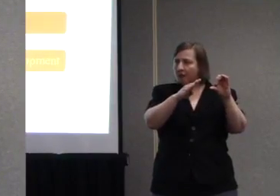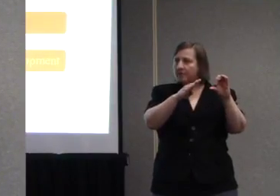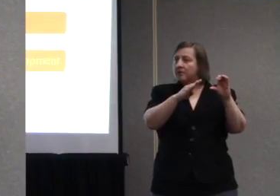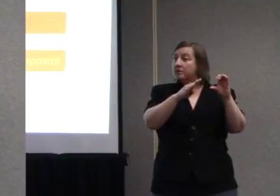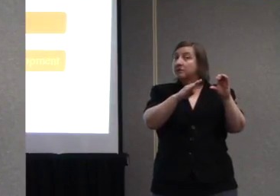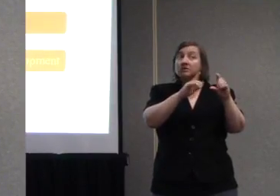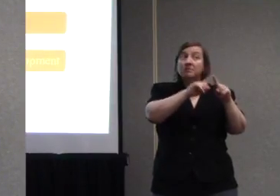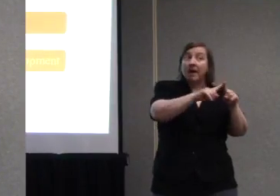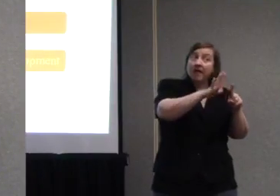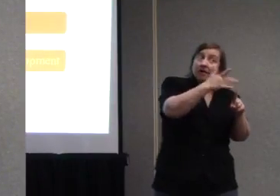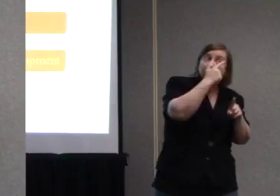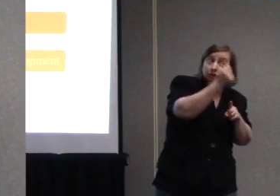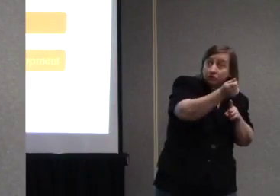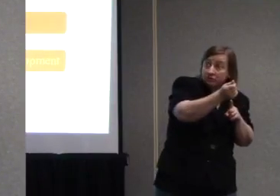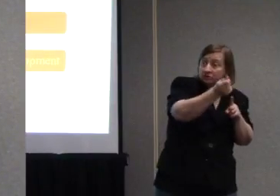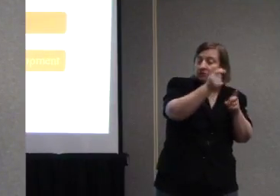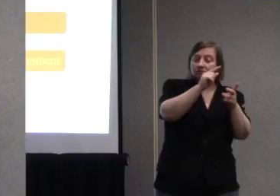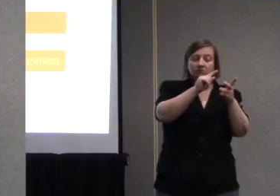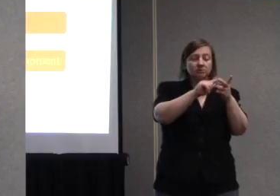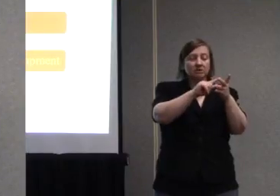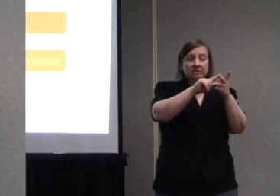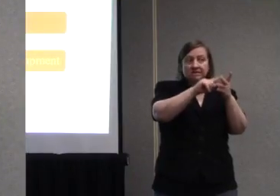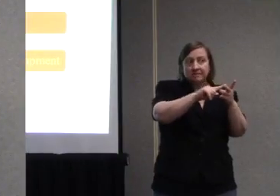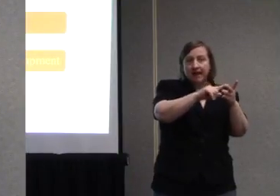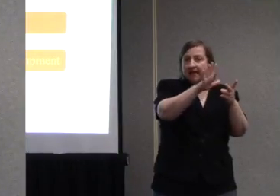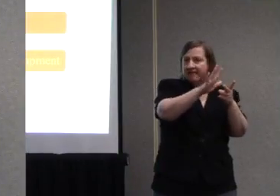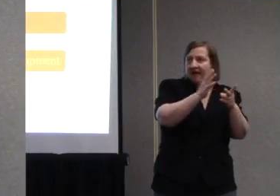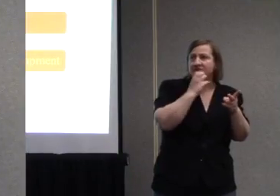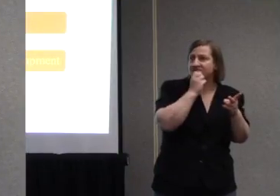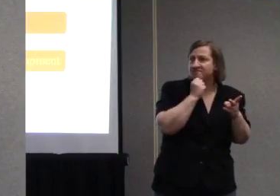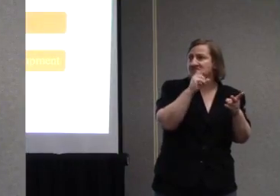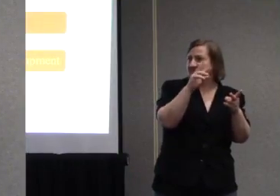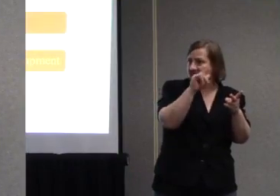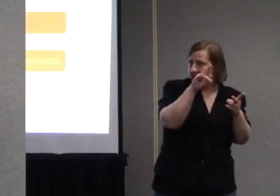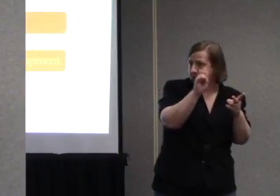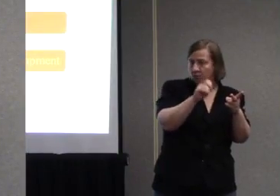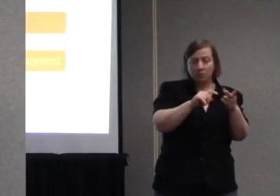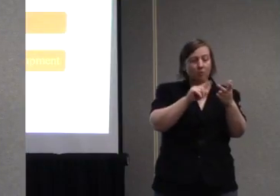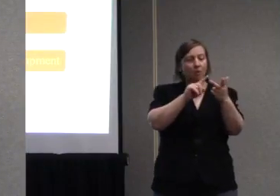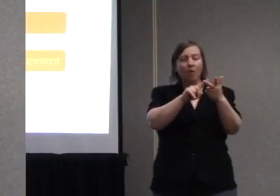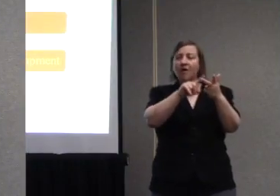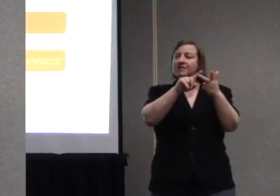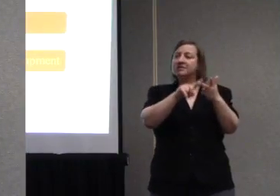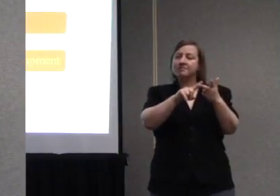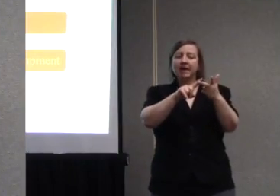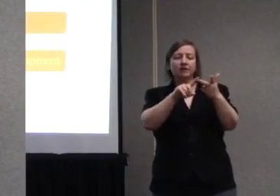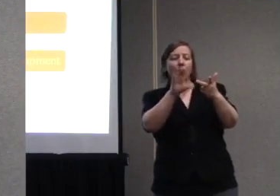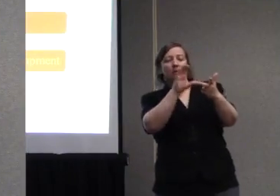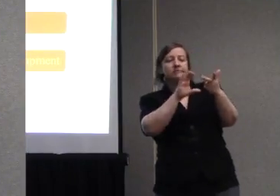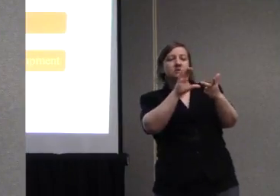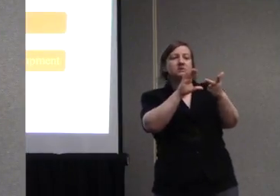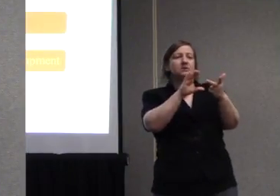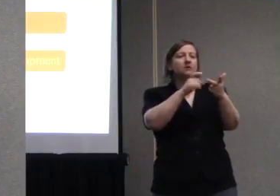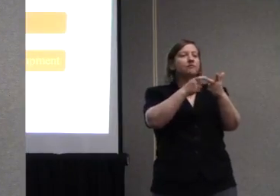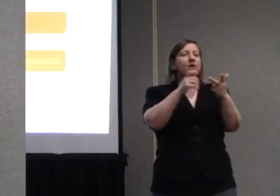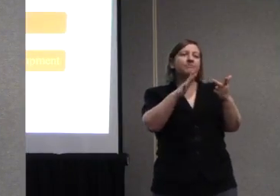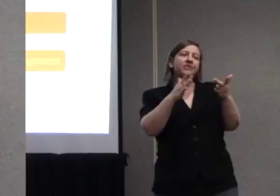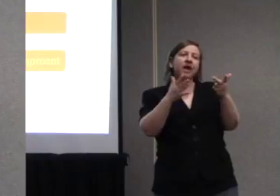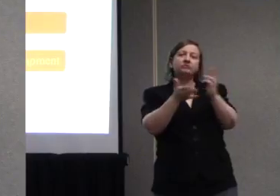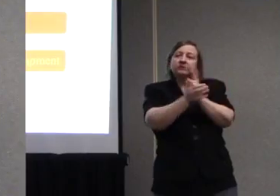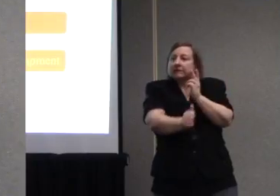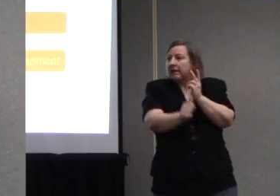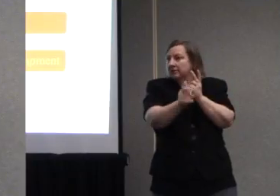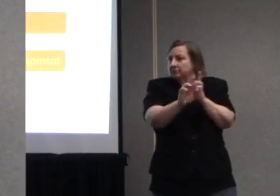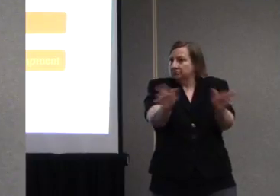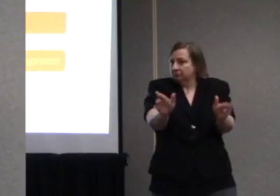can look for jobs by interests, you can look for jobs by values, or you can look for jobs or sort